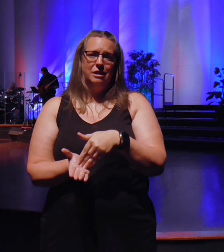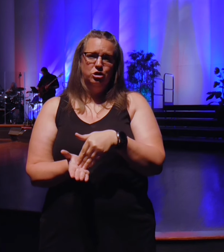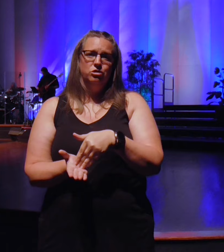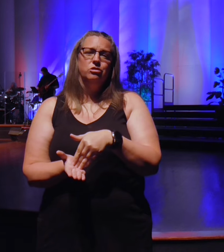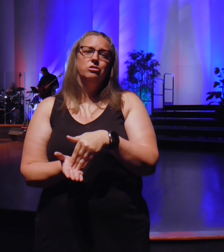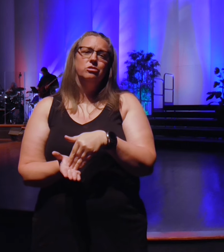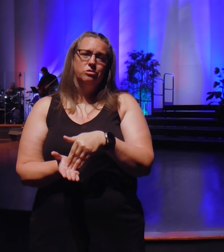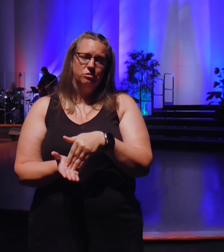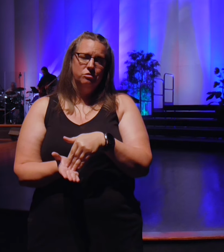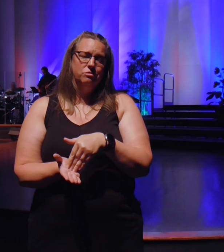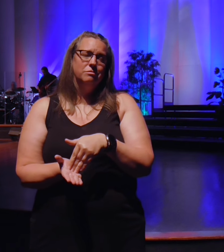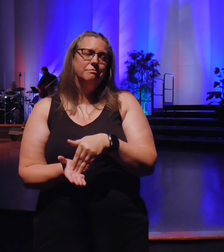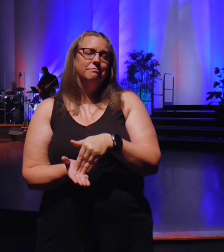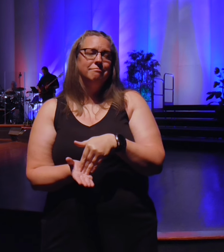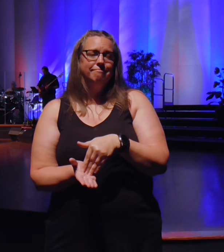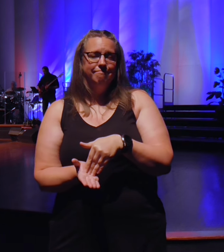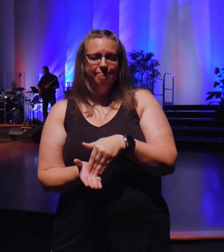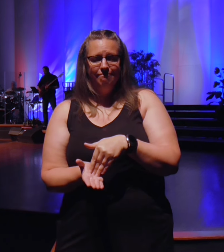all.